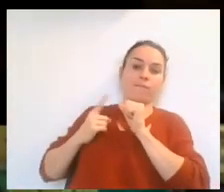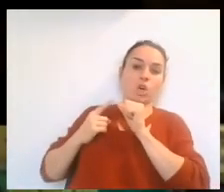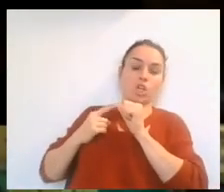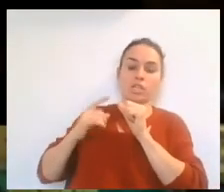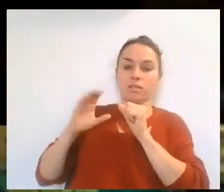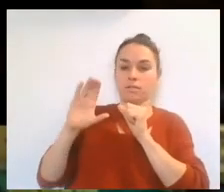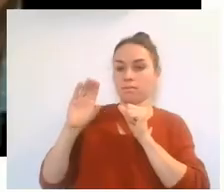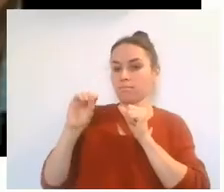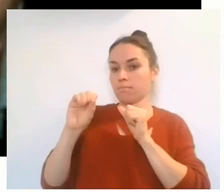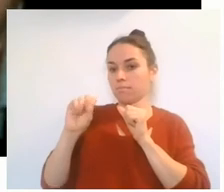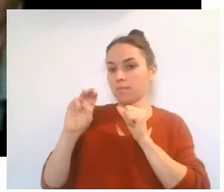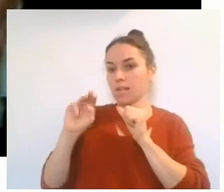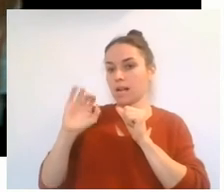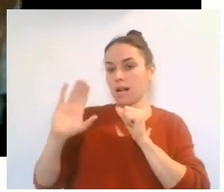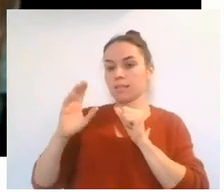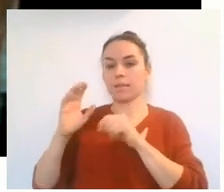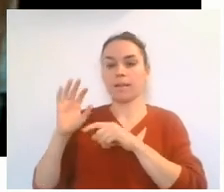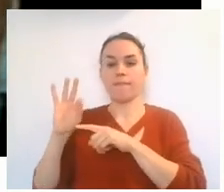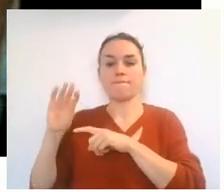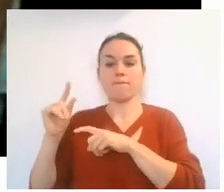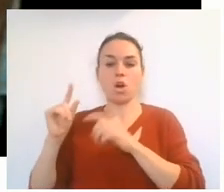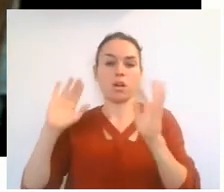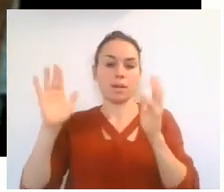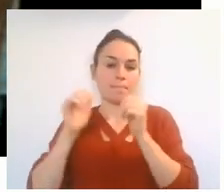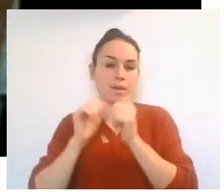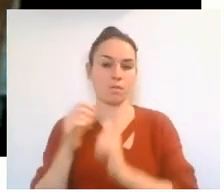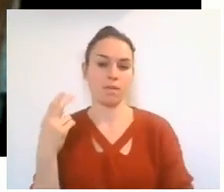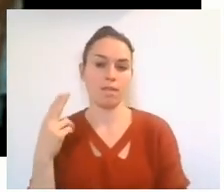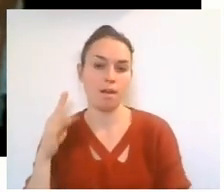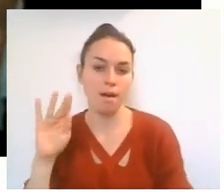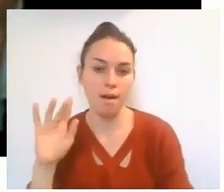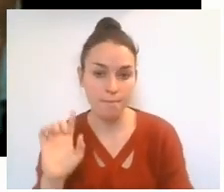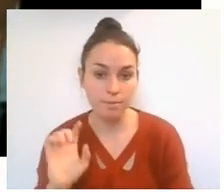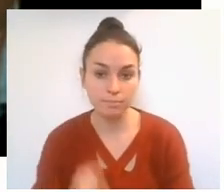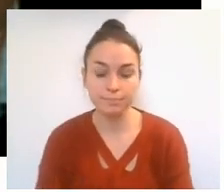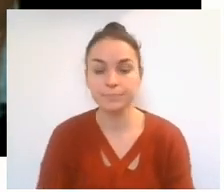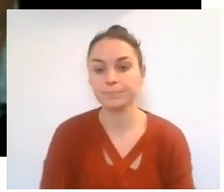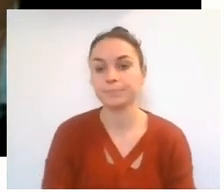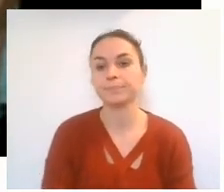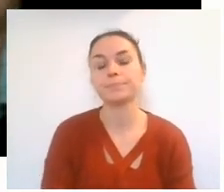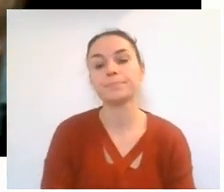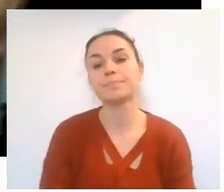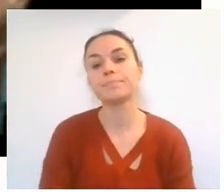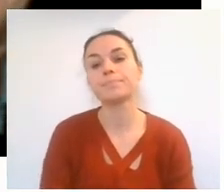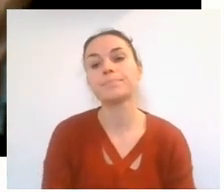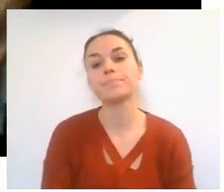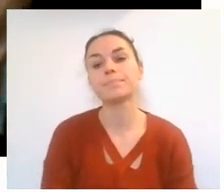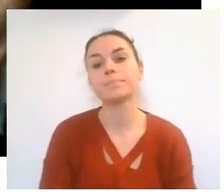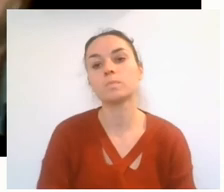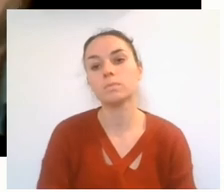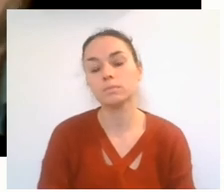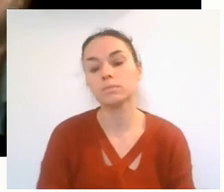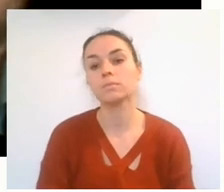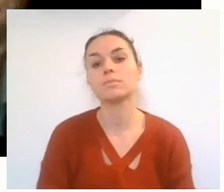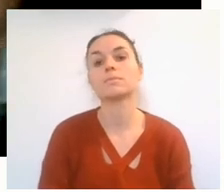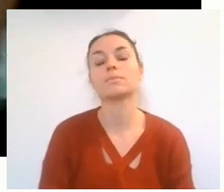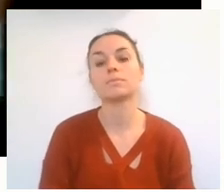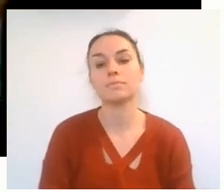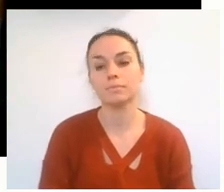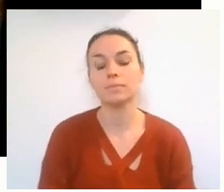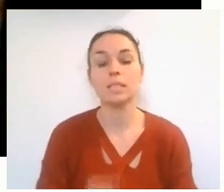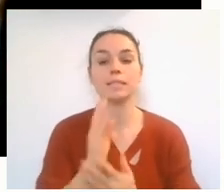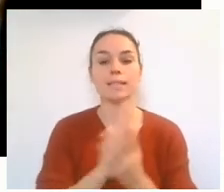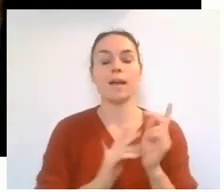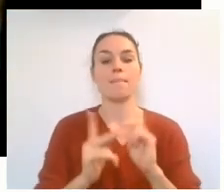Hubble. So we've had some folks ask some pretty technical questions. I think this might be one of